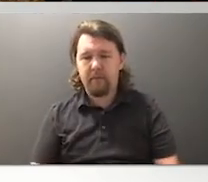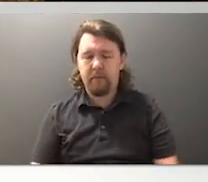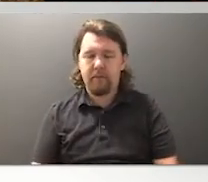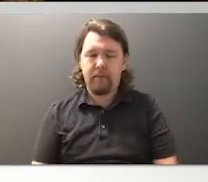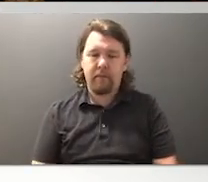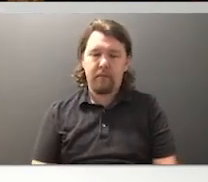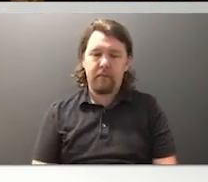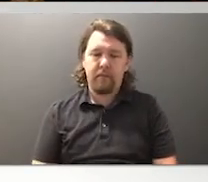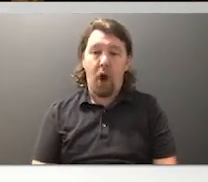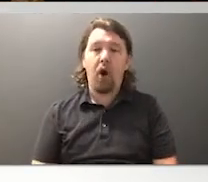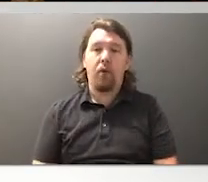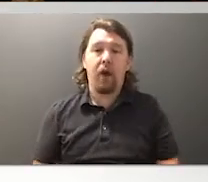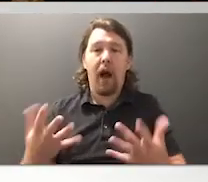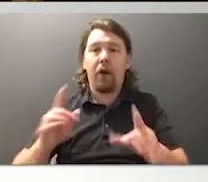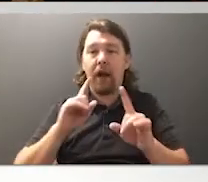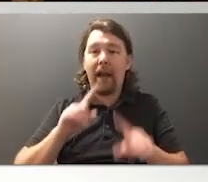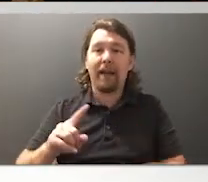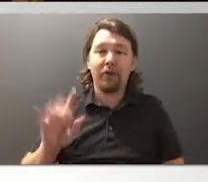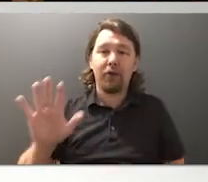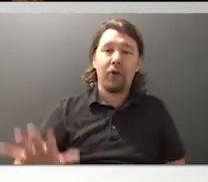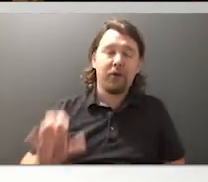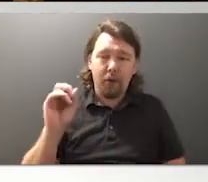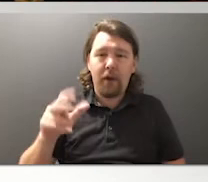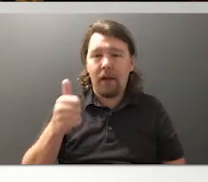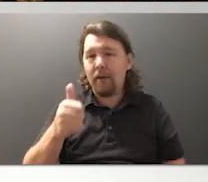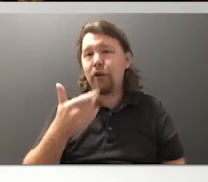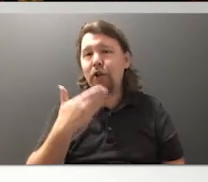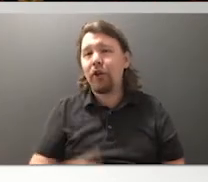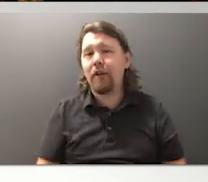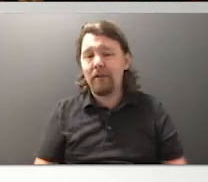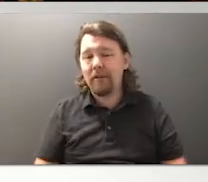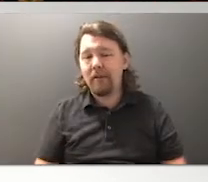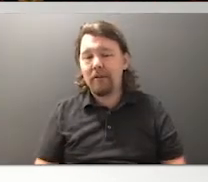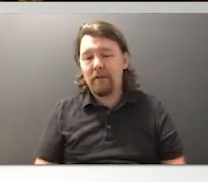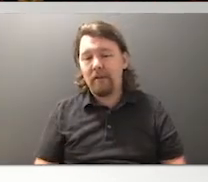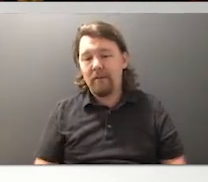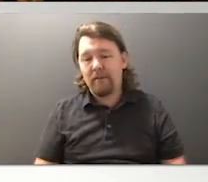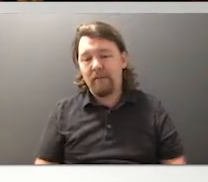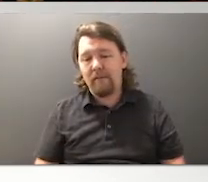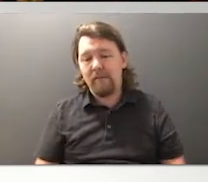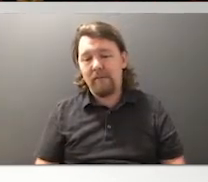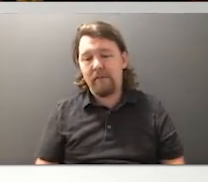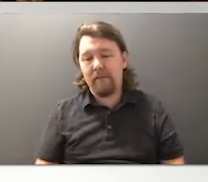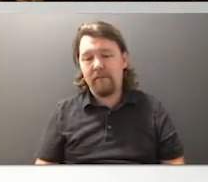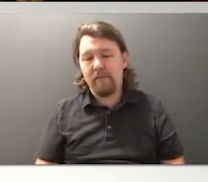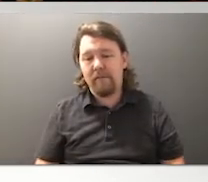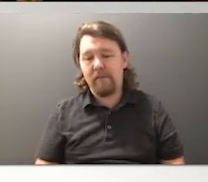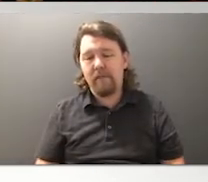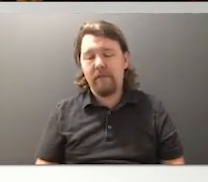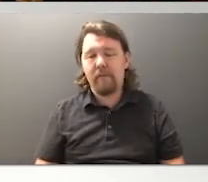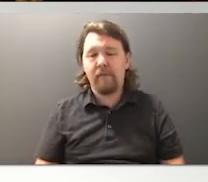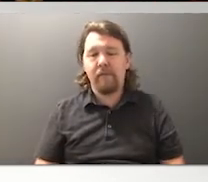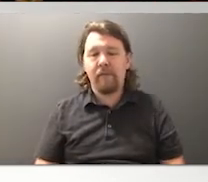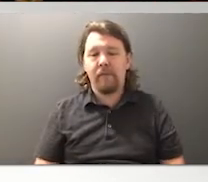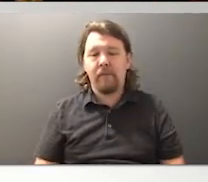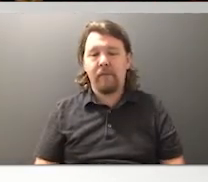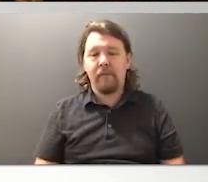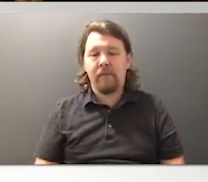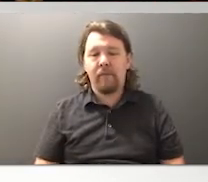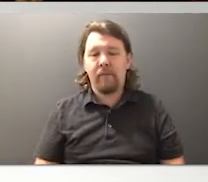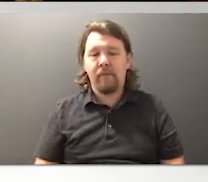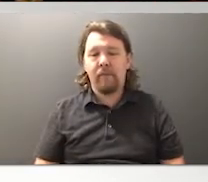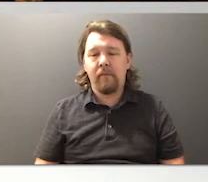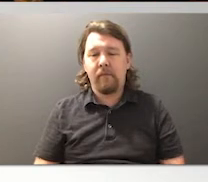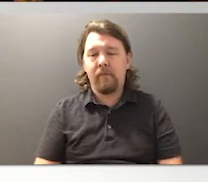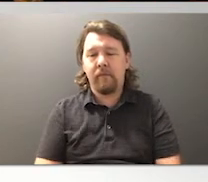Oh, I answered one already. Good. I want to first say I'm new to Gardner, and I just want to say the